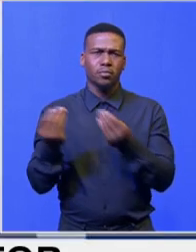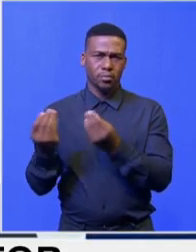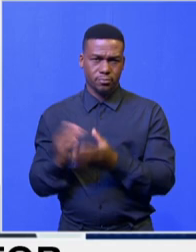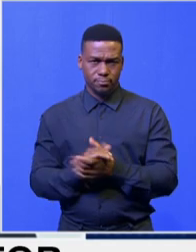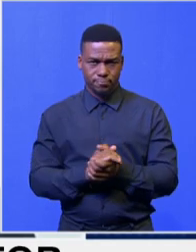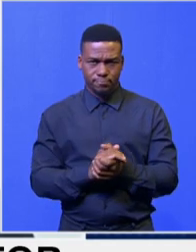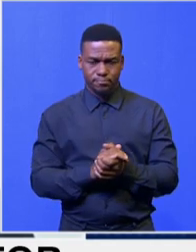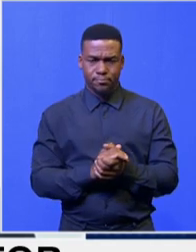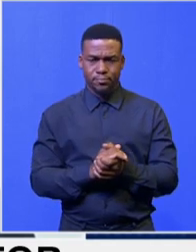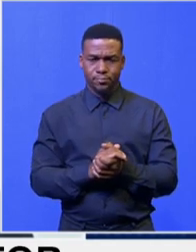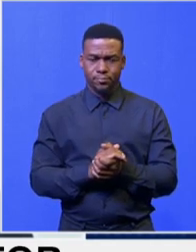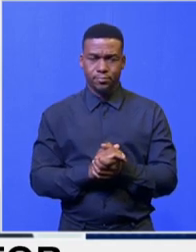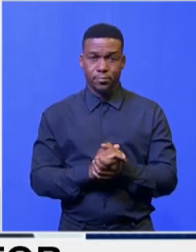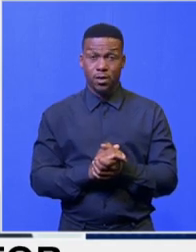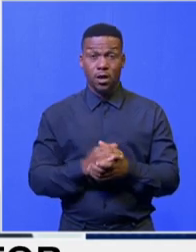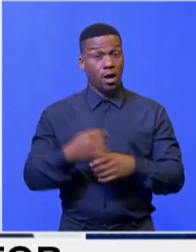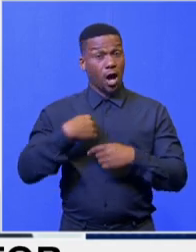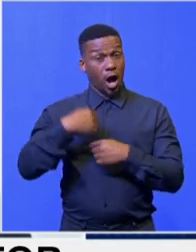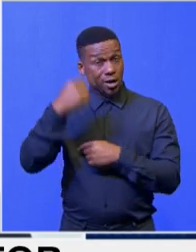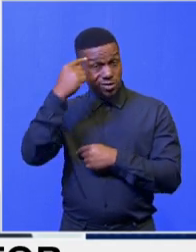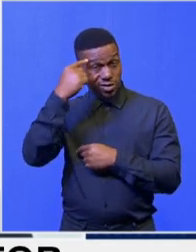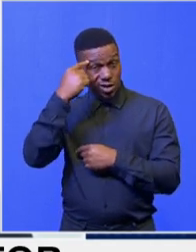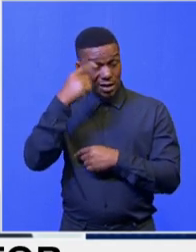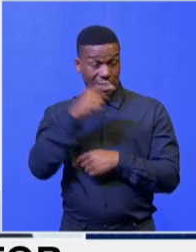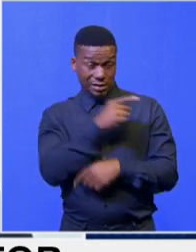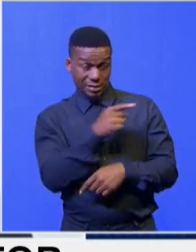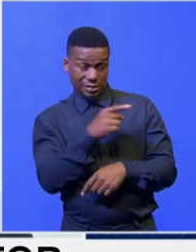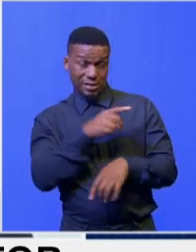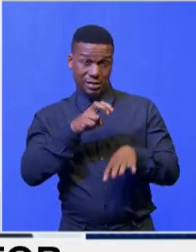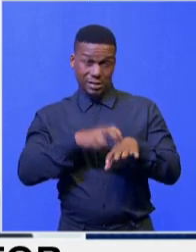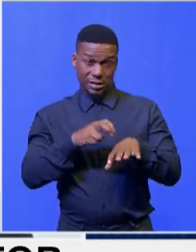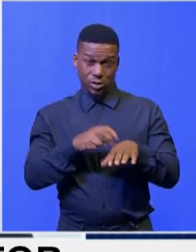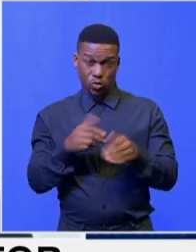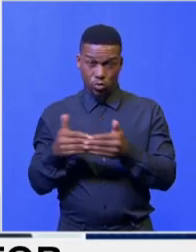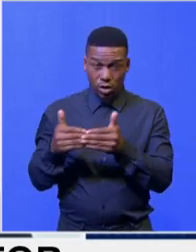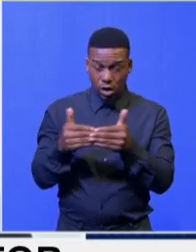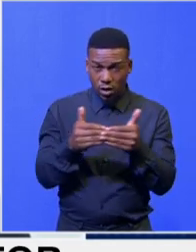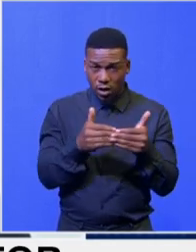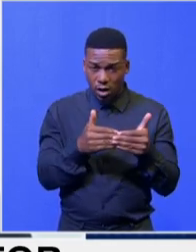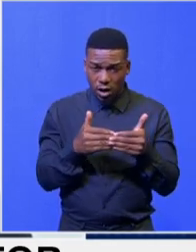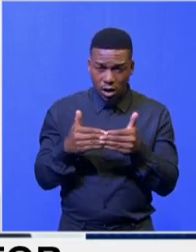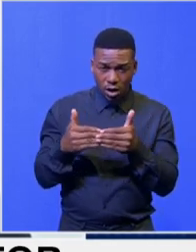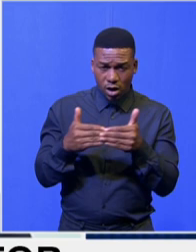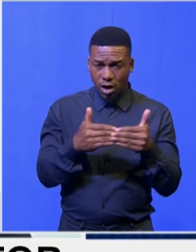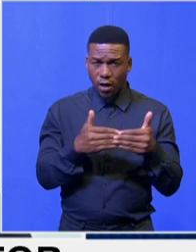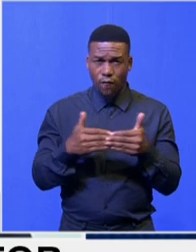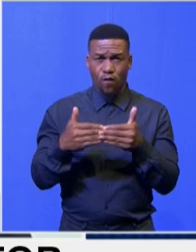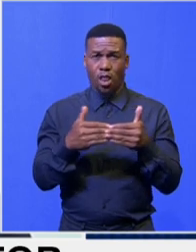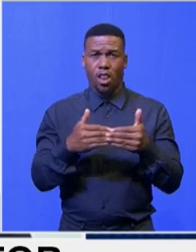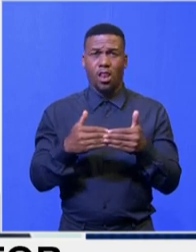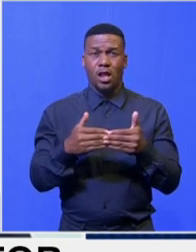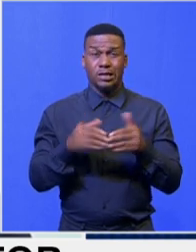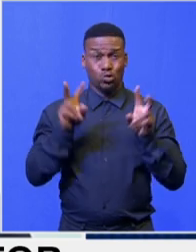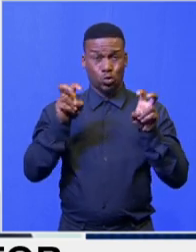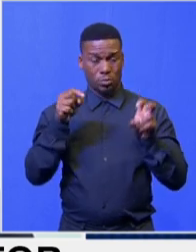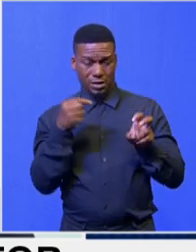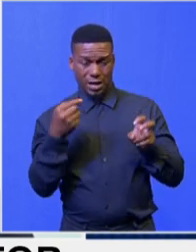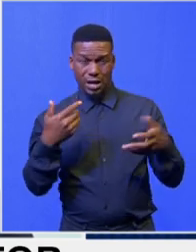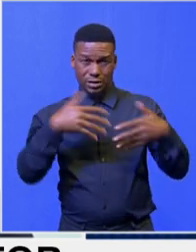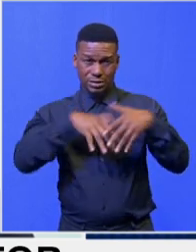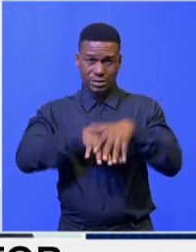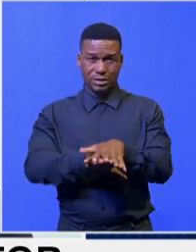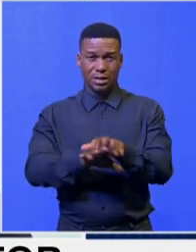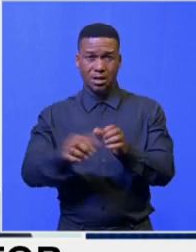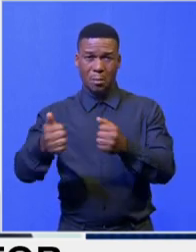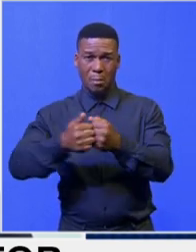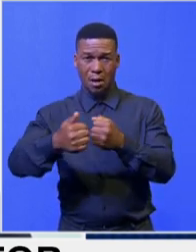I think they need to tread carefully with the language around the coalition partners, right?